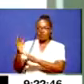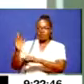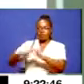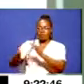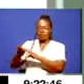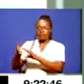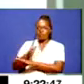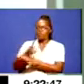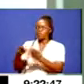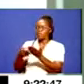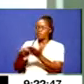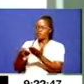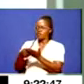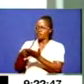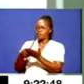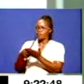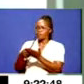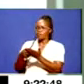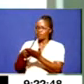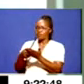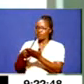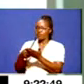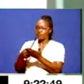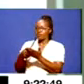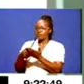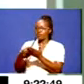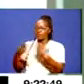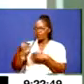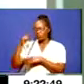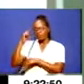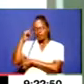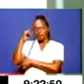is the technology. Mm-hmm. Actually, people are wondering how comes